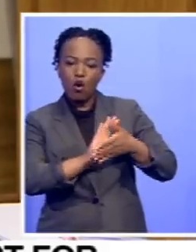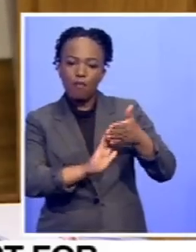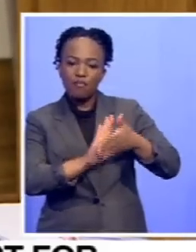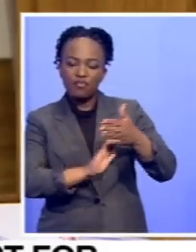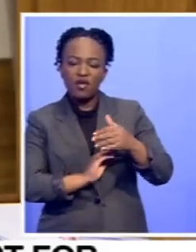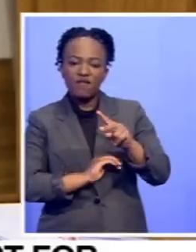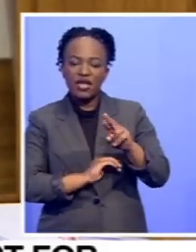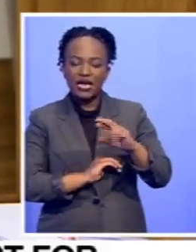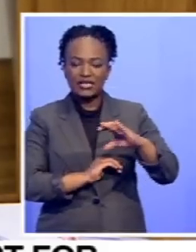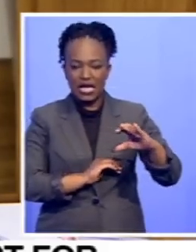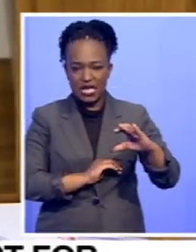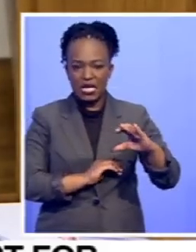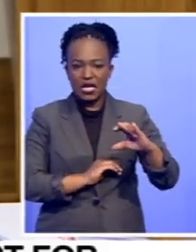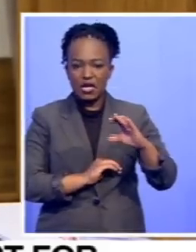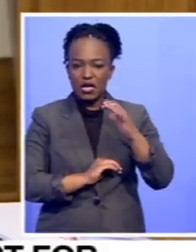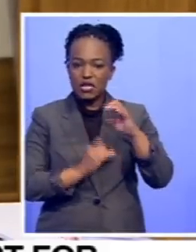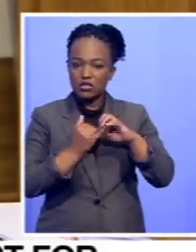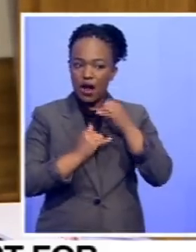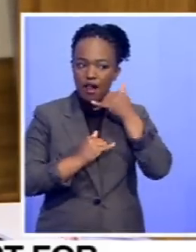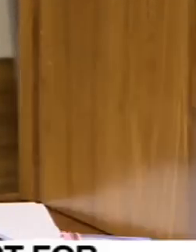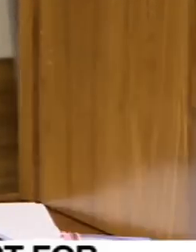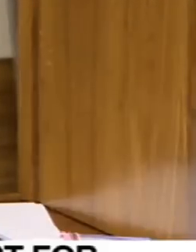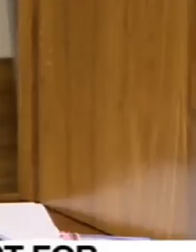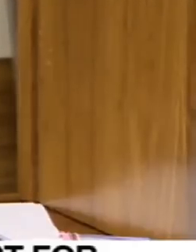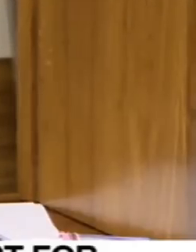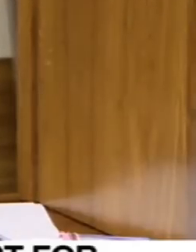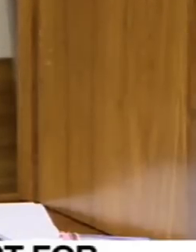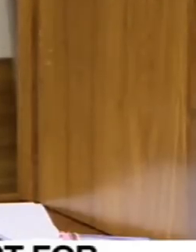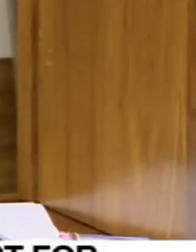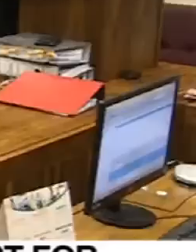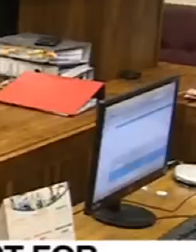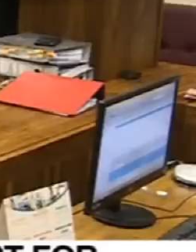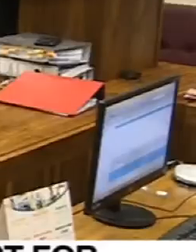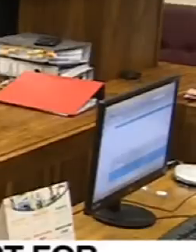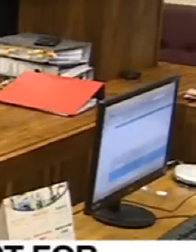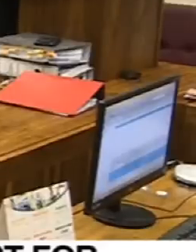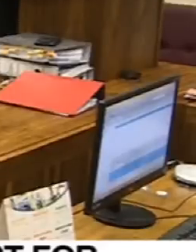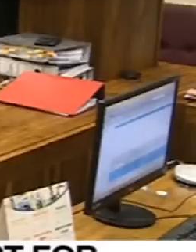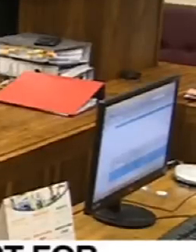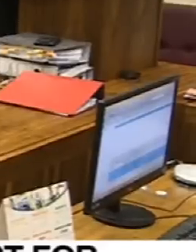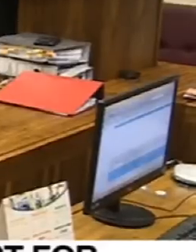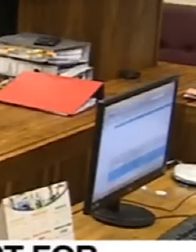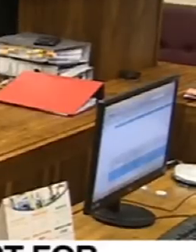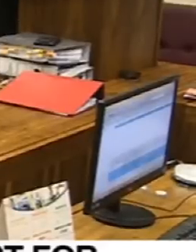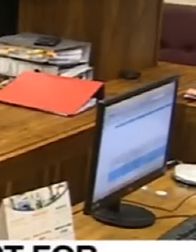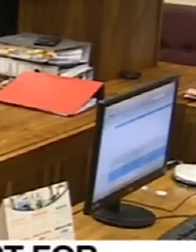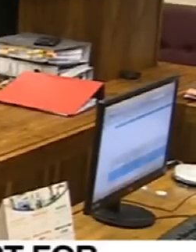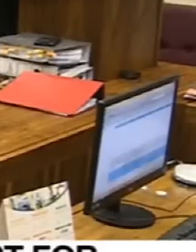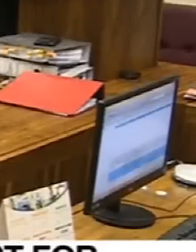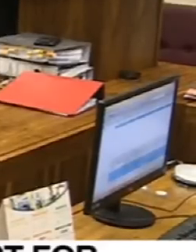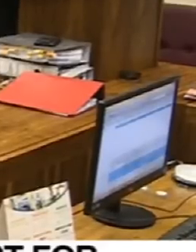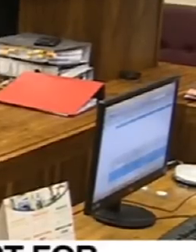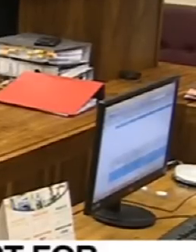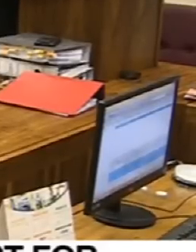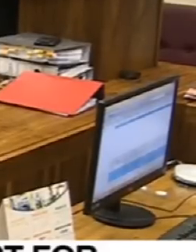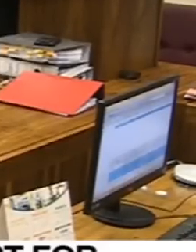VOC. He then tried to contact the VOC. Sub 12. He was then pushed from the right-hand side but could not say who had pushed him.